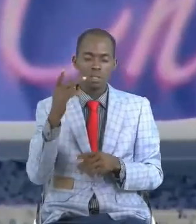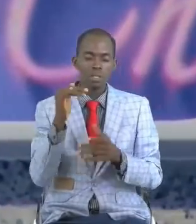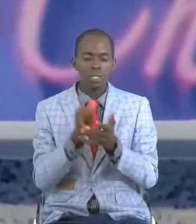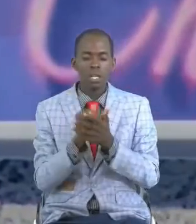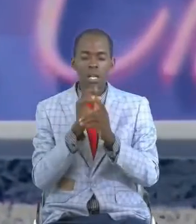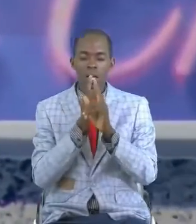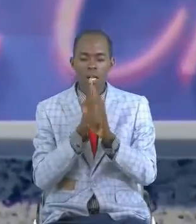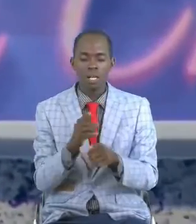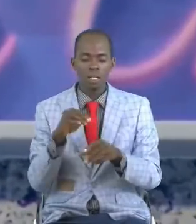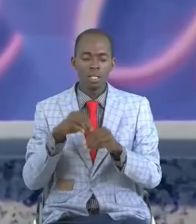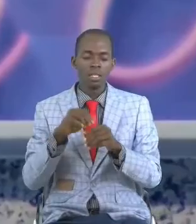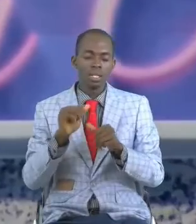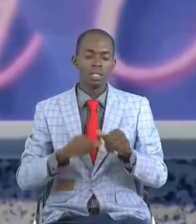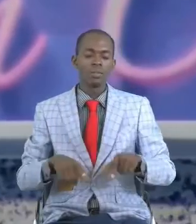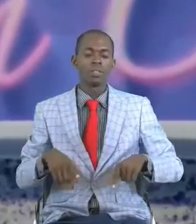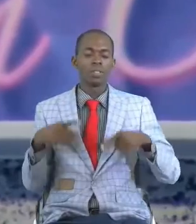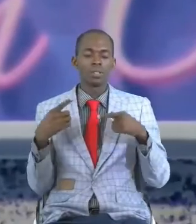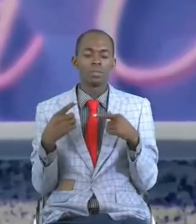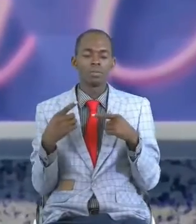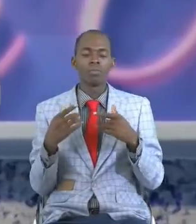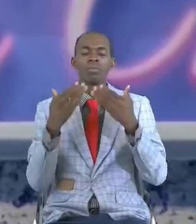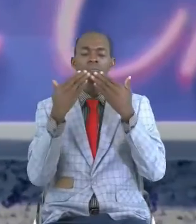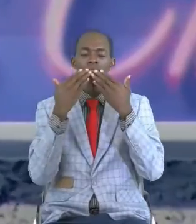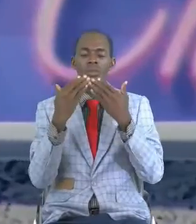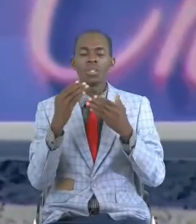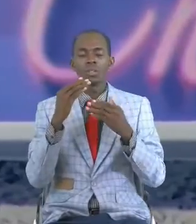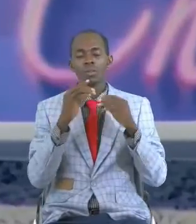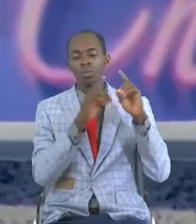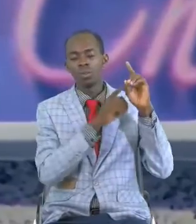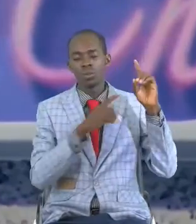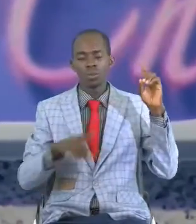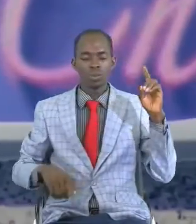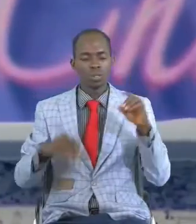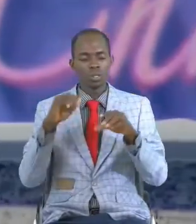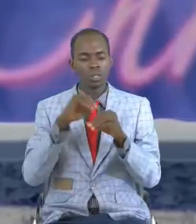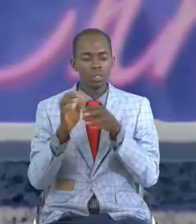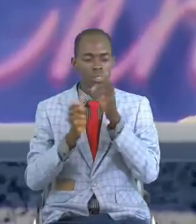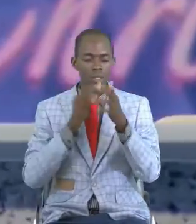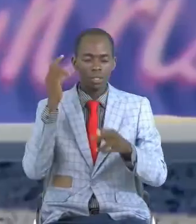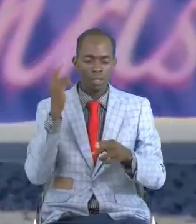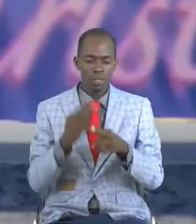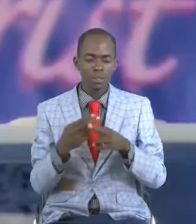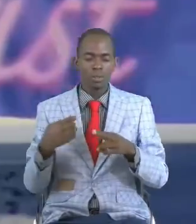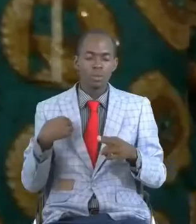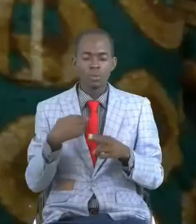in every life. Thank you, Lord. In Jesus'